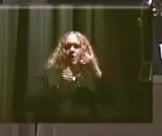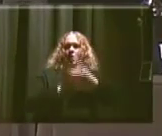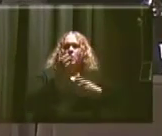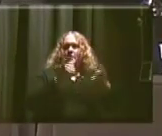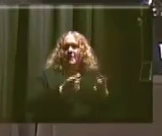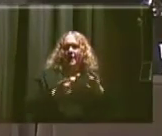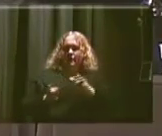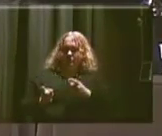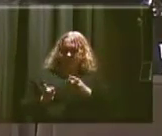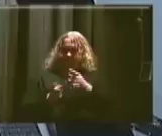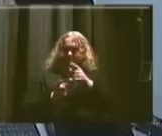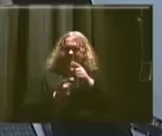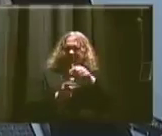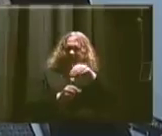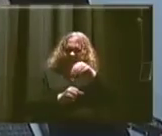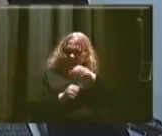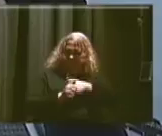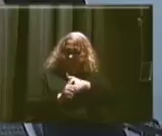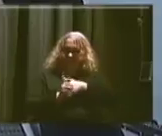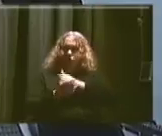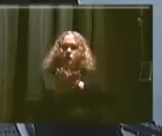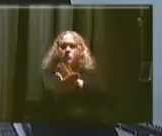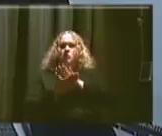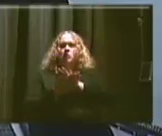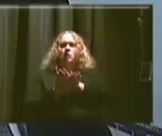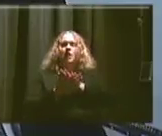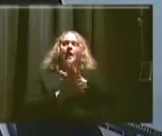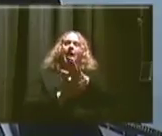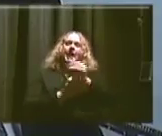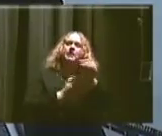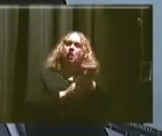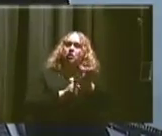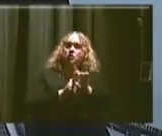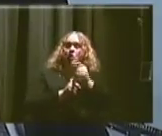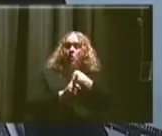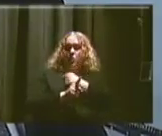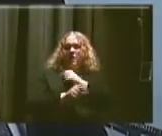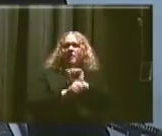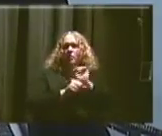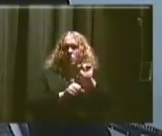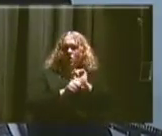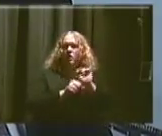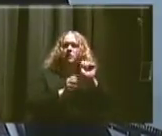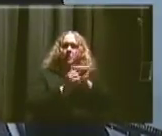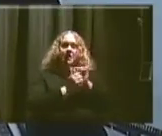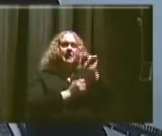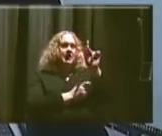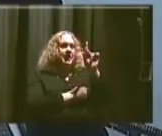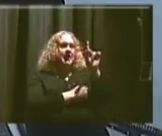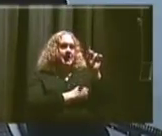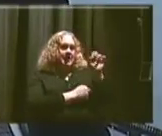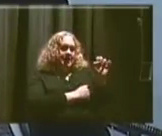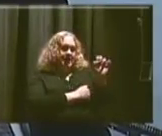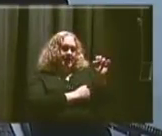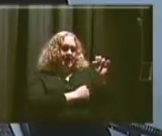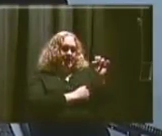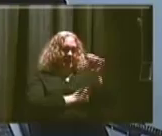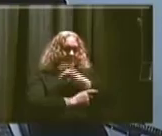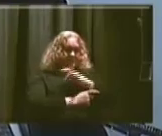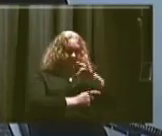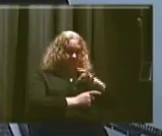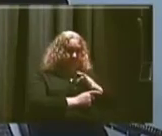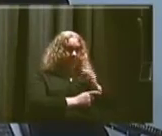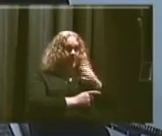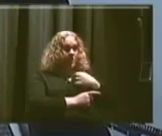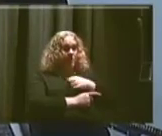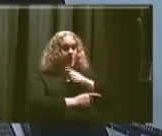at KDE on the second request also, on the English language mm-hmm. learner request. And so we're very hopeful